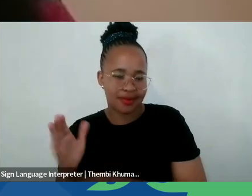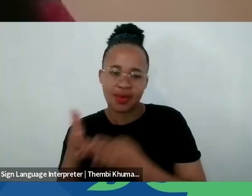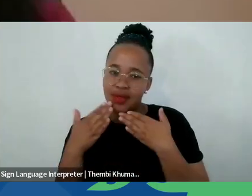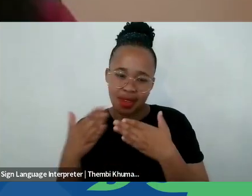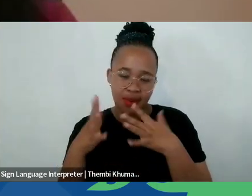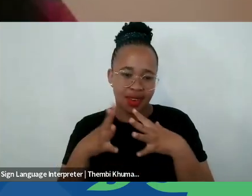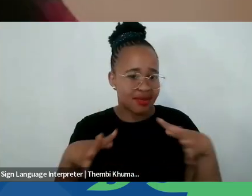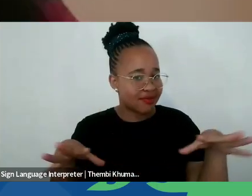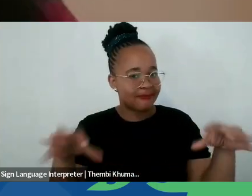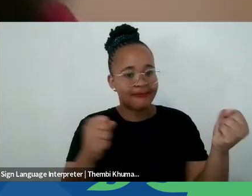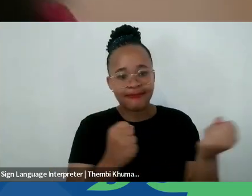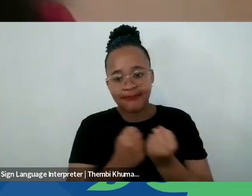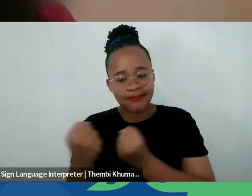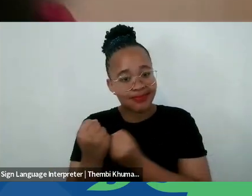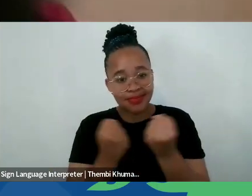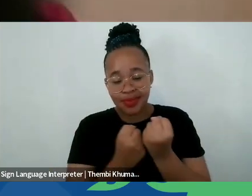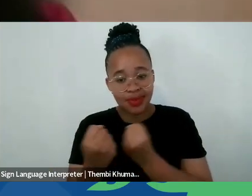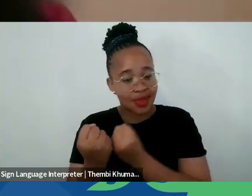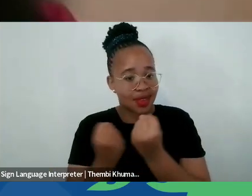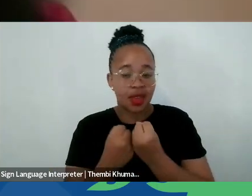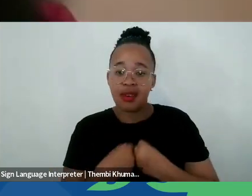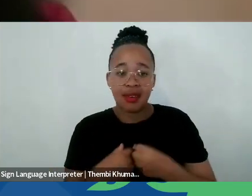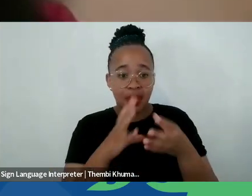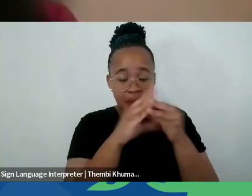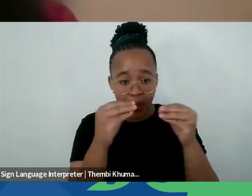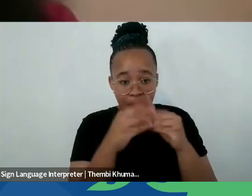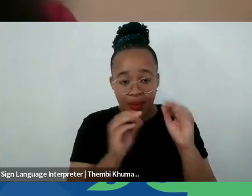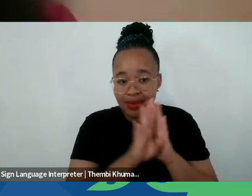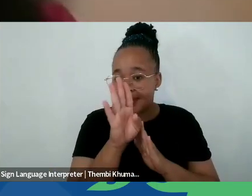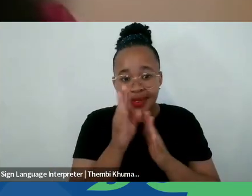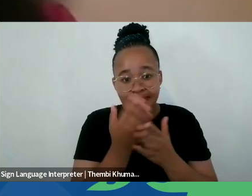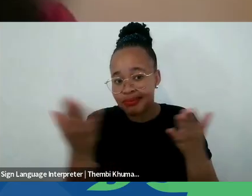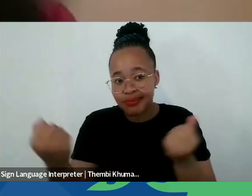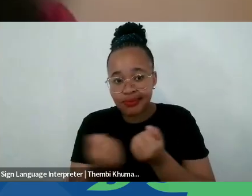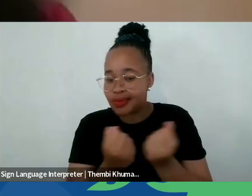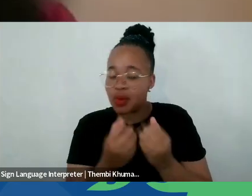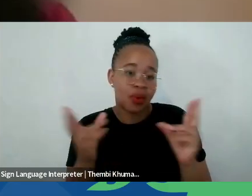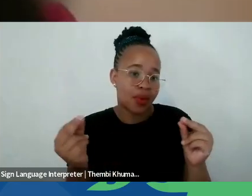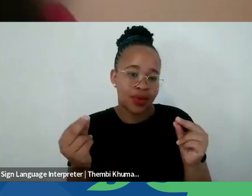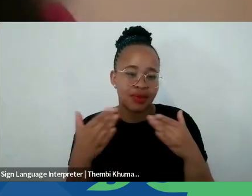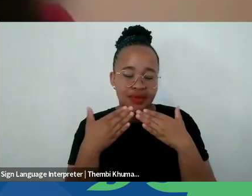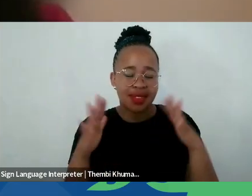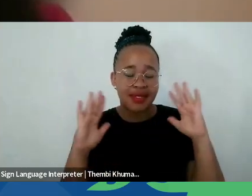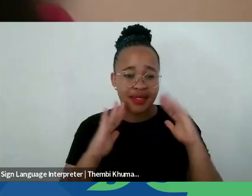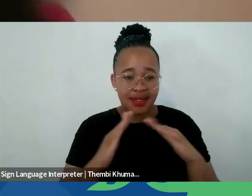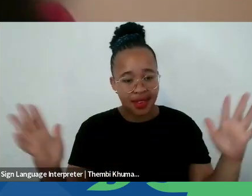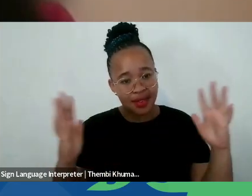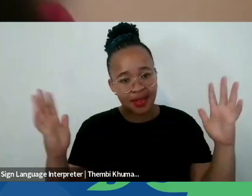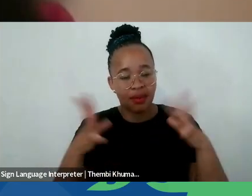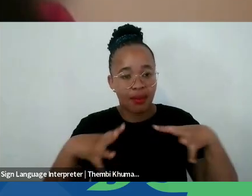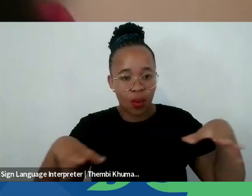the support of the ViiV Healthcare Positive Action Program grant. So thank you so much all for